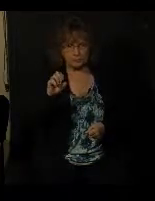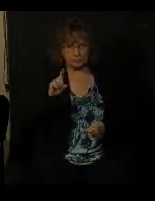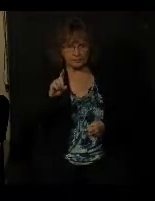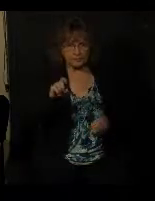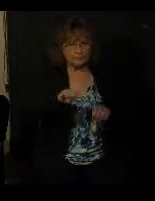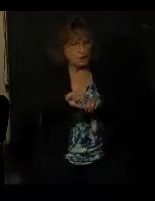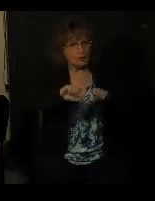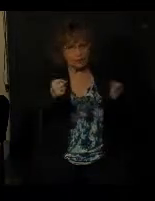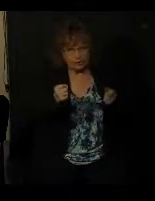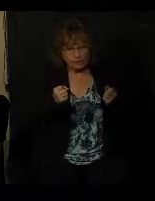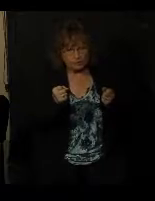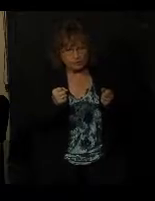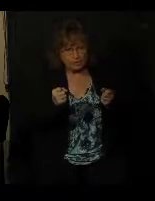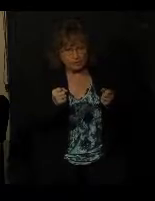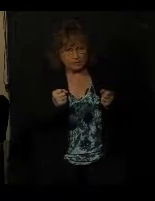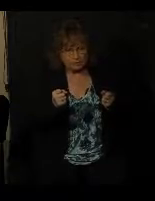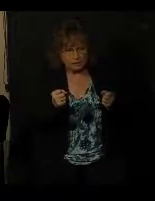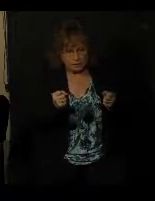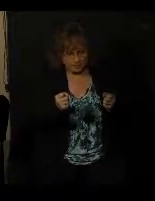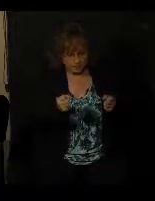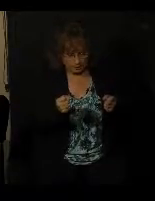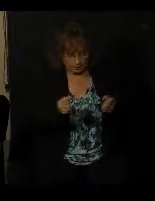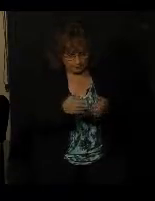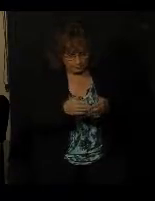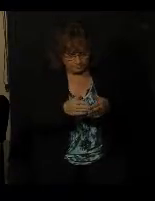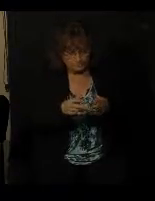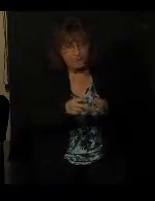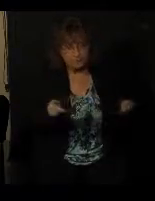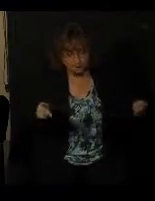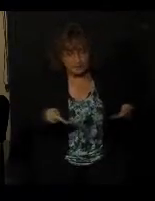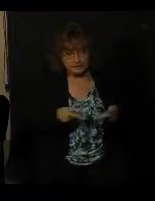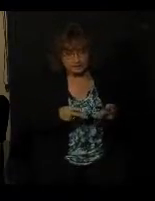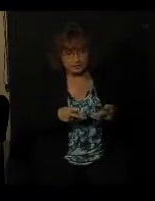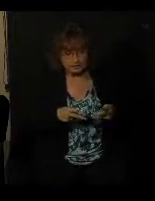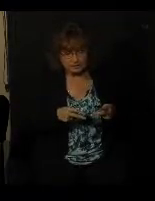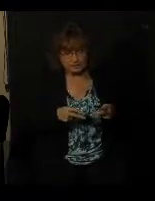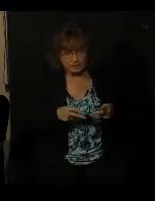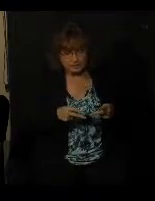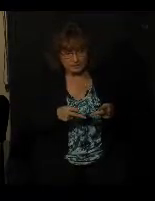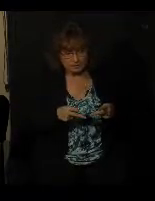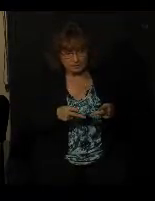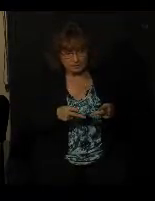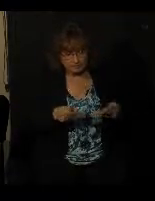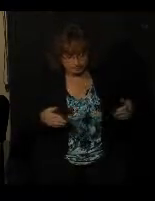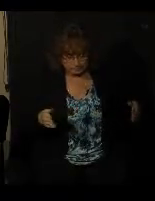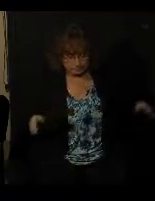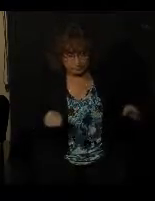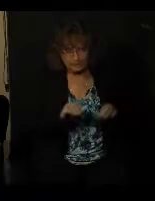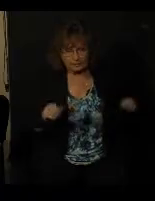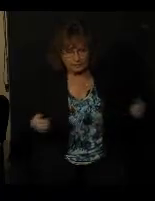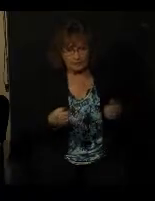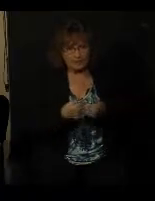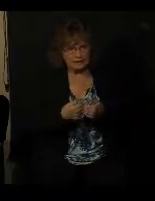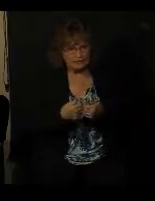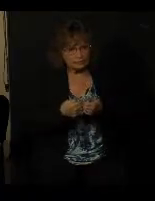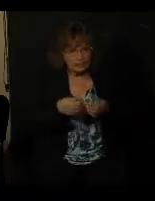will give thee the treasures of darkness and hidden riches of secret places." Can I tell you